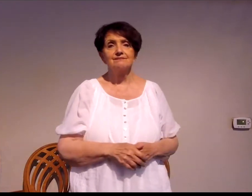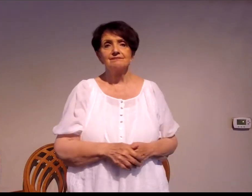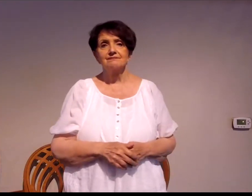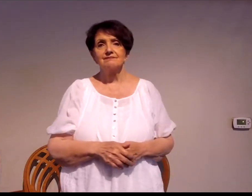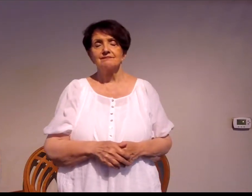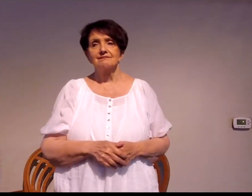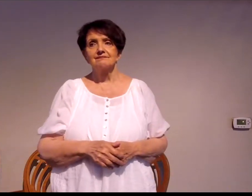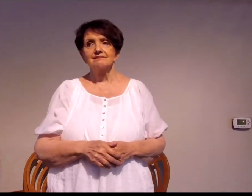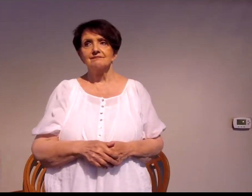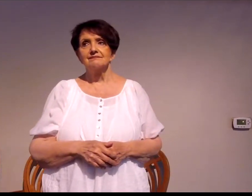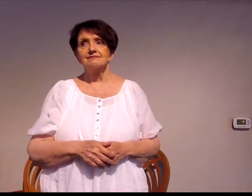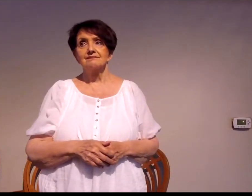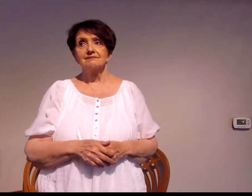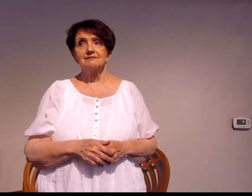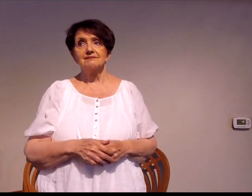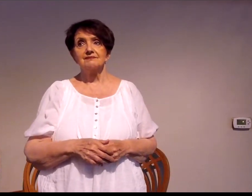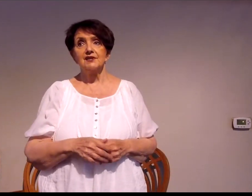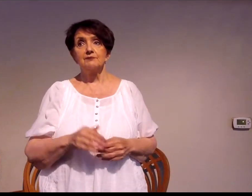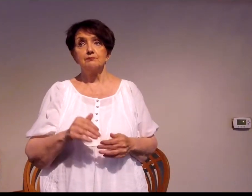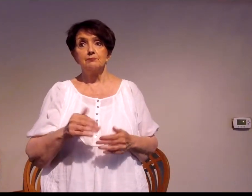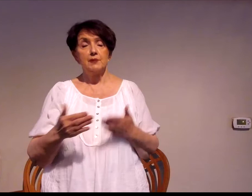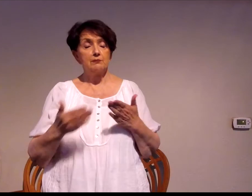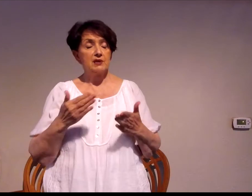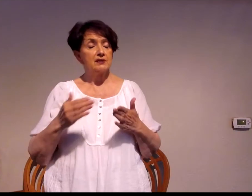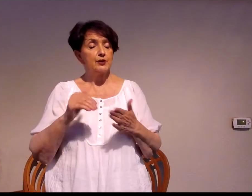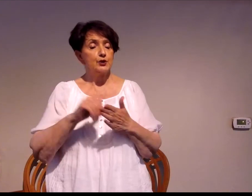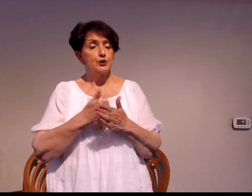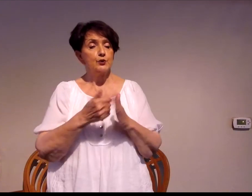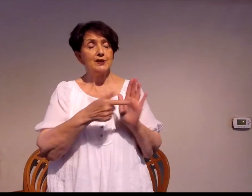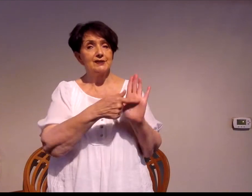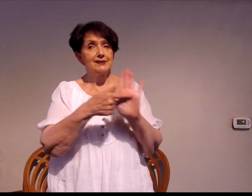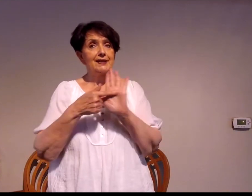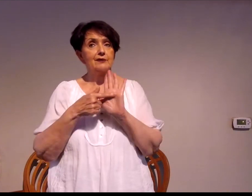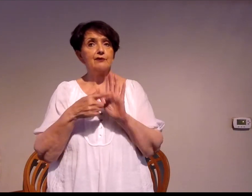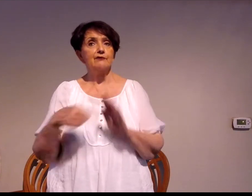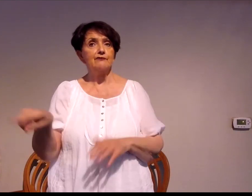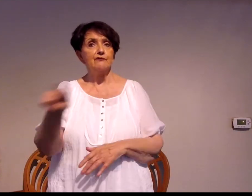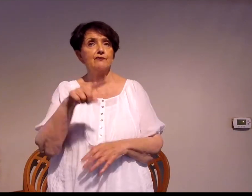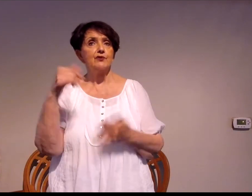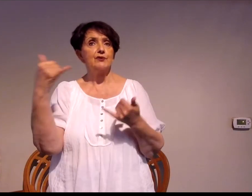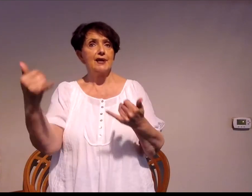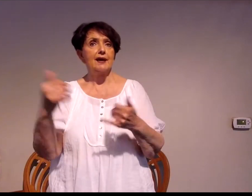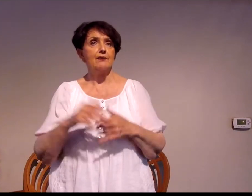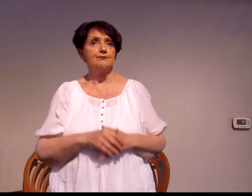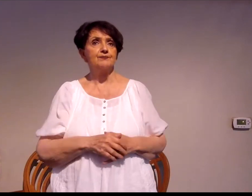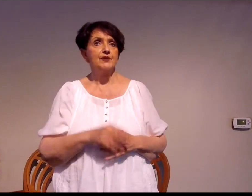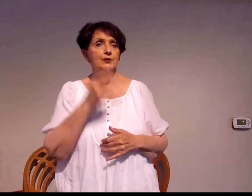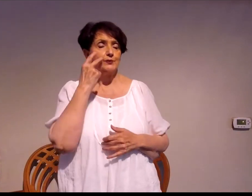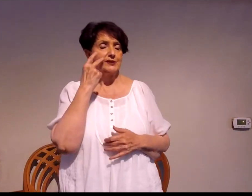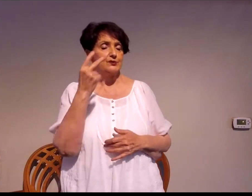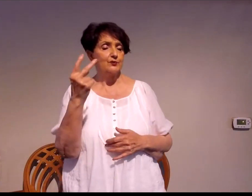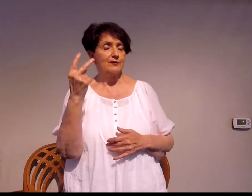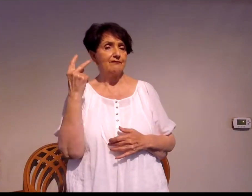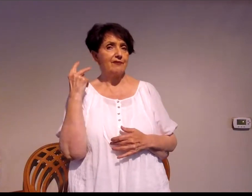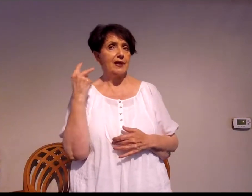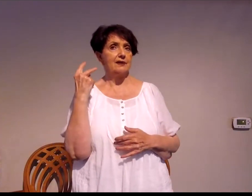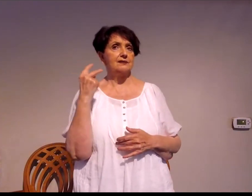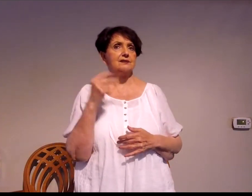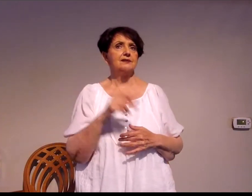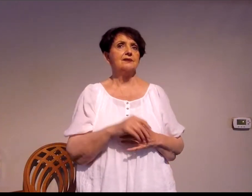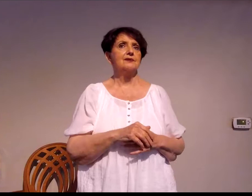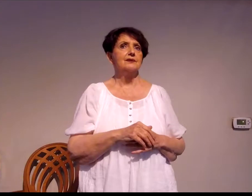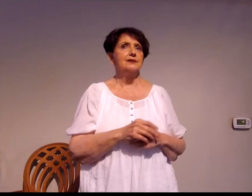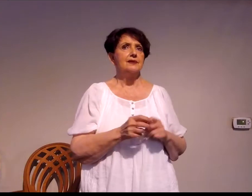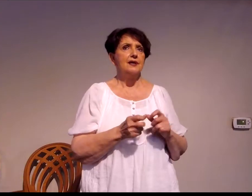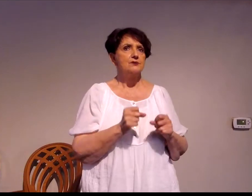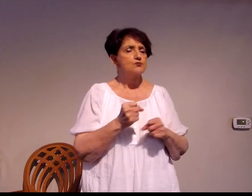indicators that may be a new one for you now, that something's going on and we need to reflect upon it and rumble